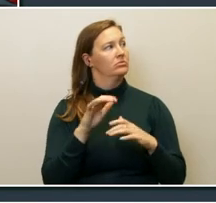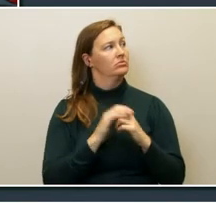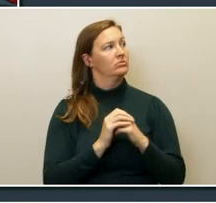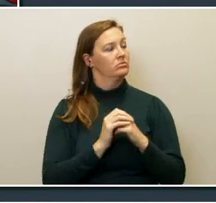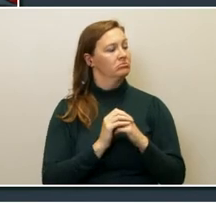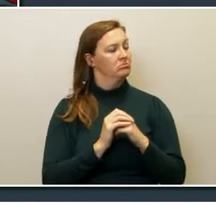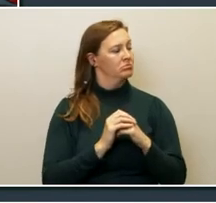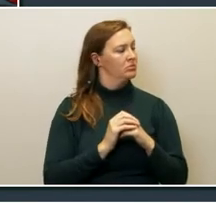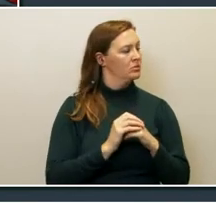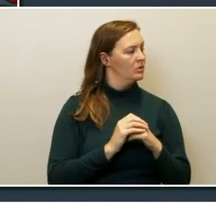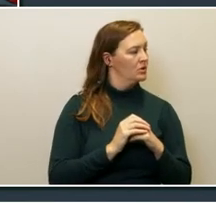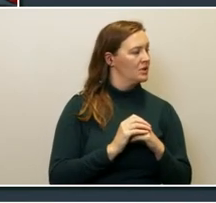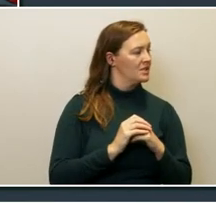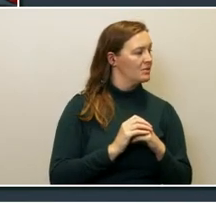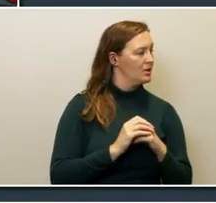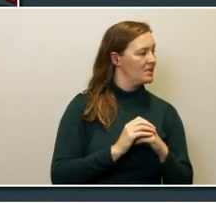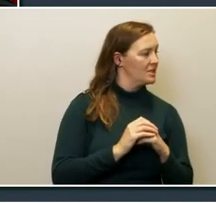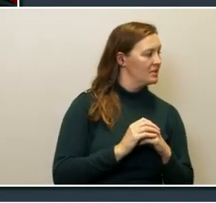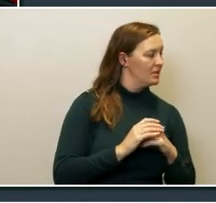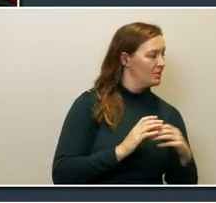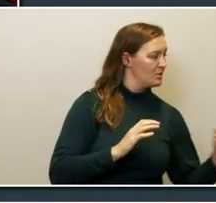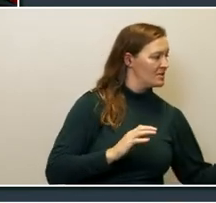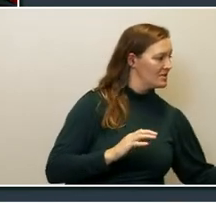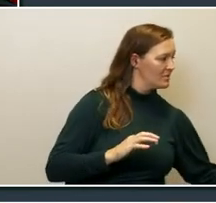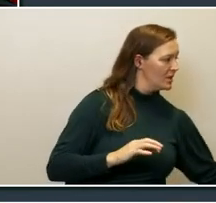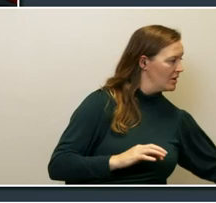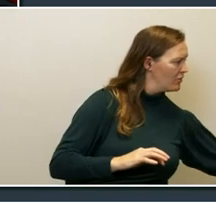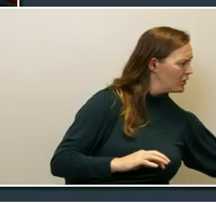Welcome. This is your place.